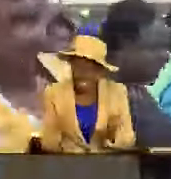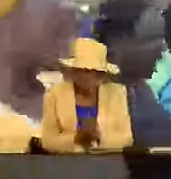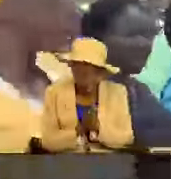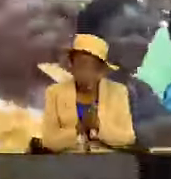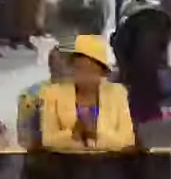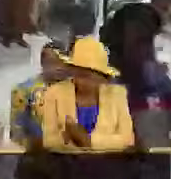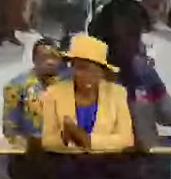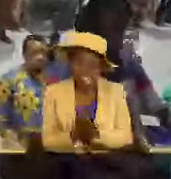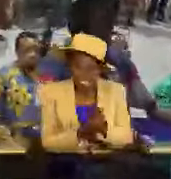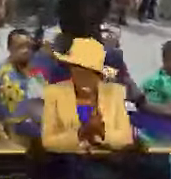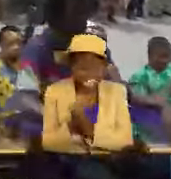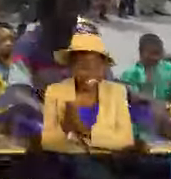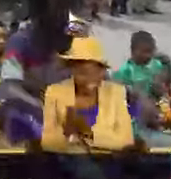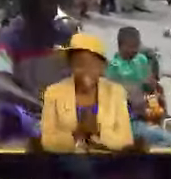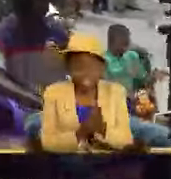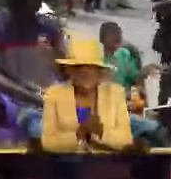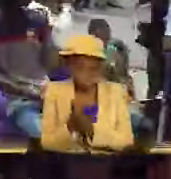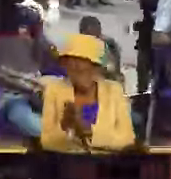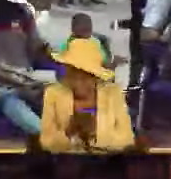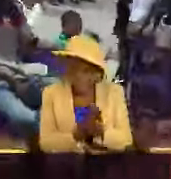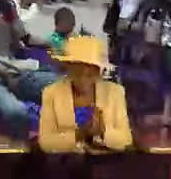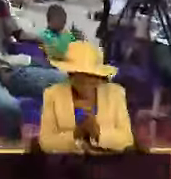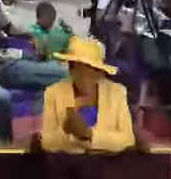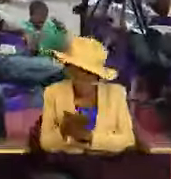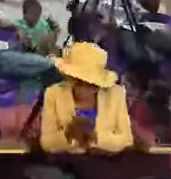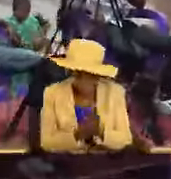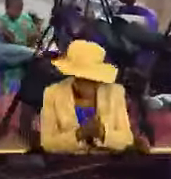oh yes oh